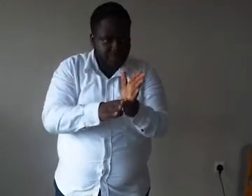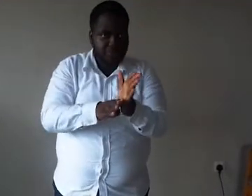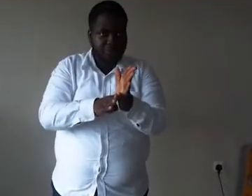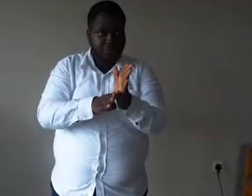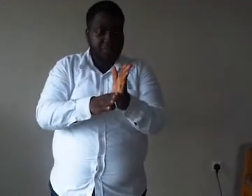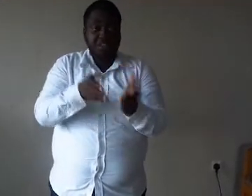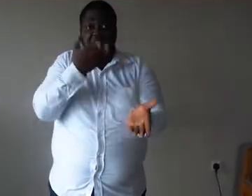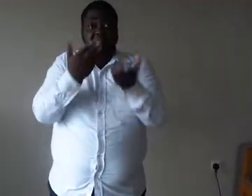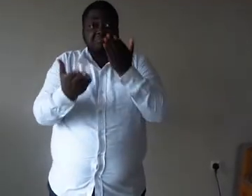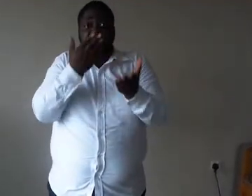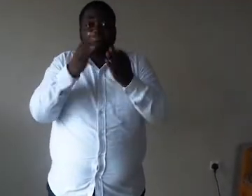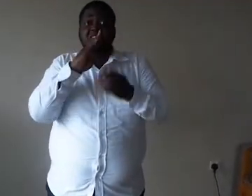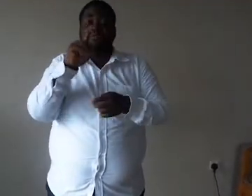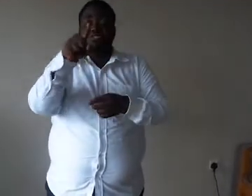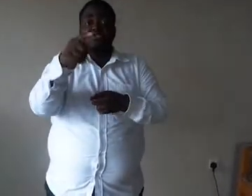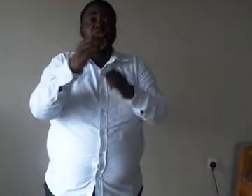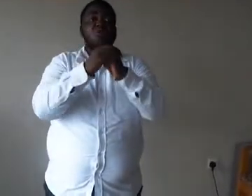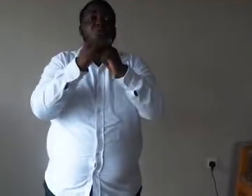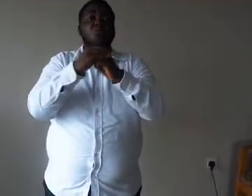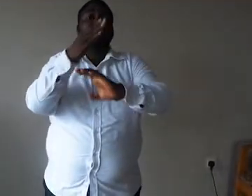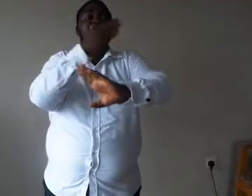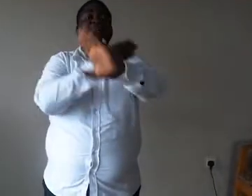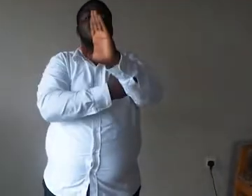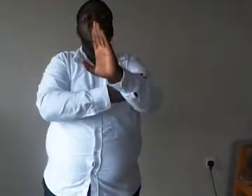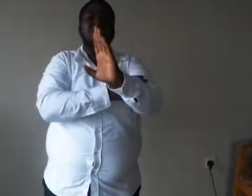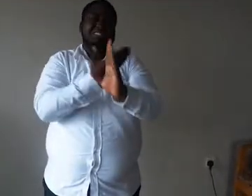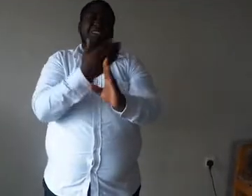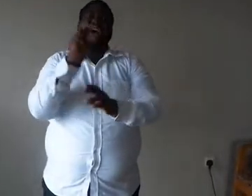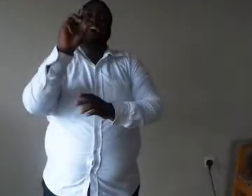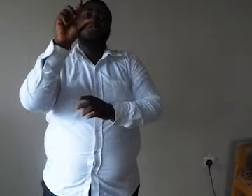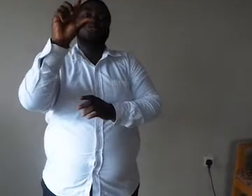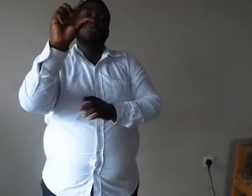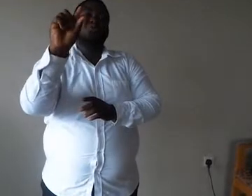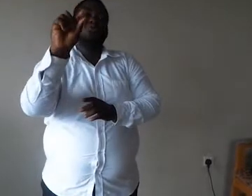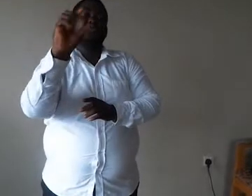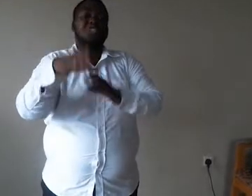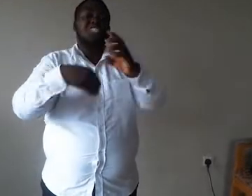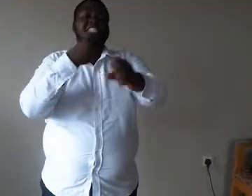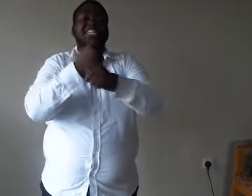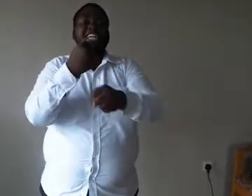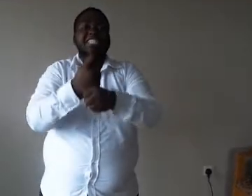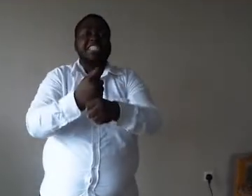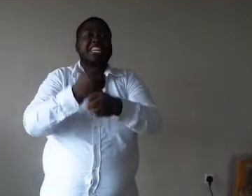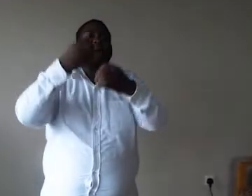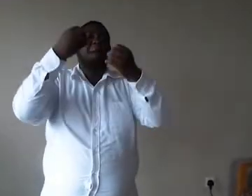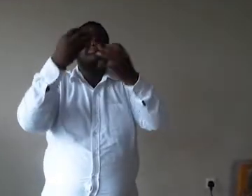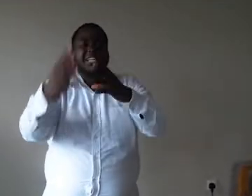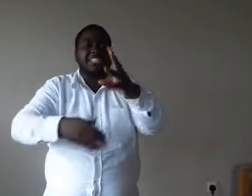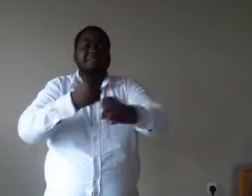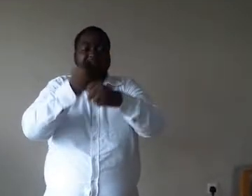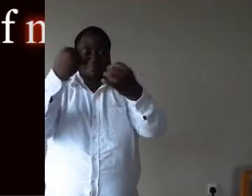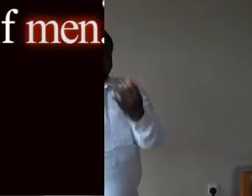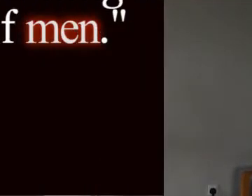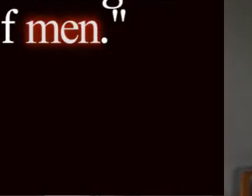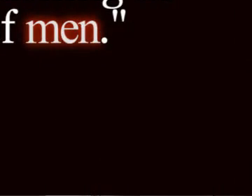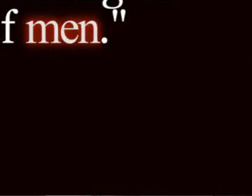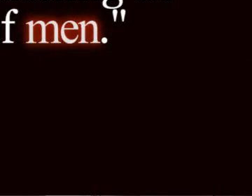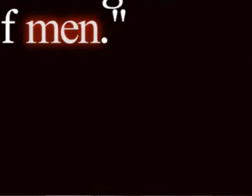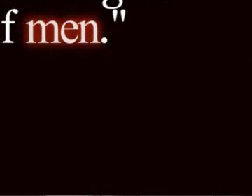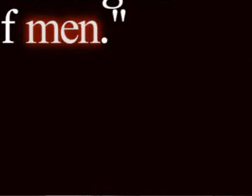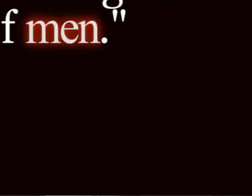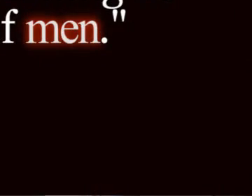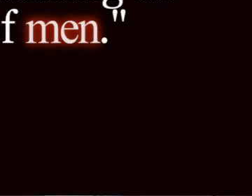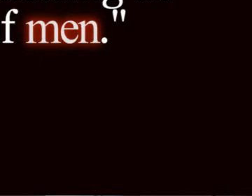worship might be against what God's word has said. Why? Because in vain you are worshiping God. And why did Jesus Christ say that? Teaching